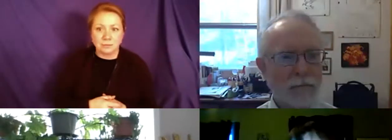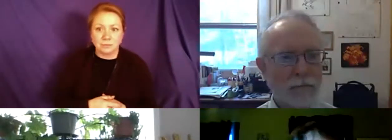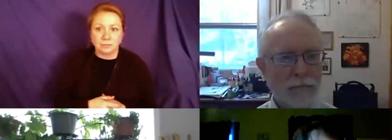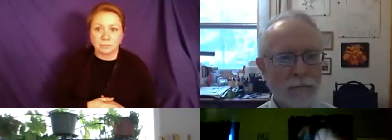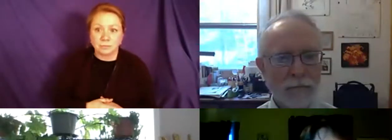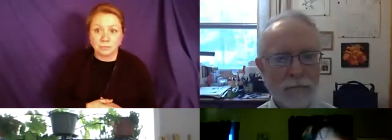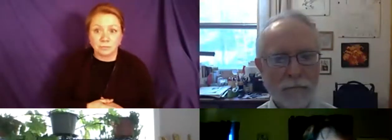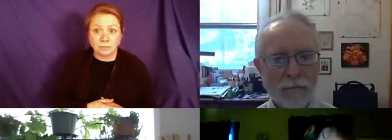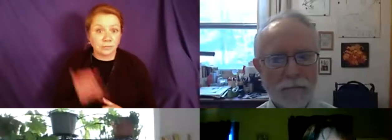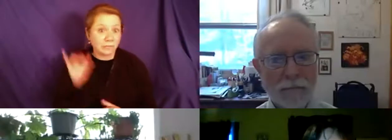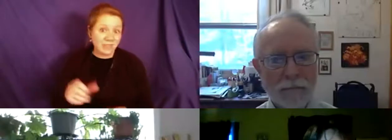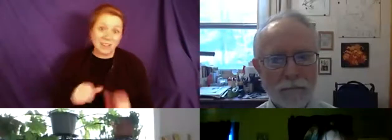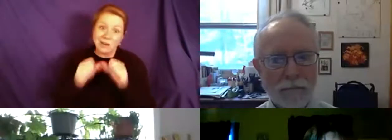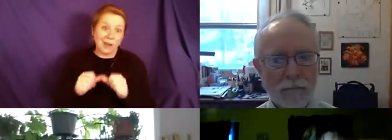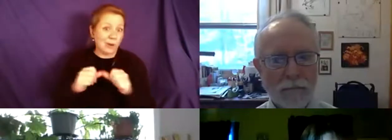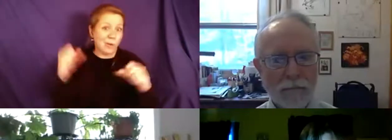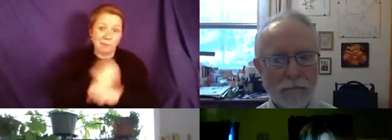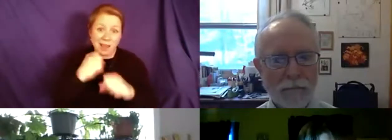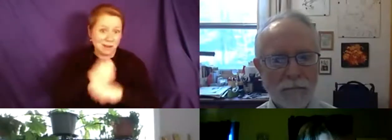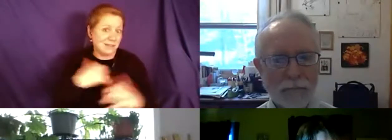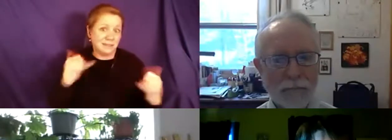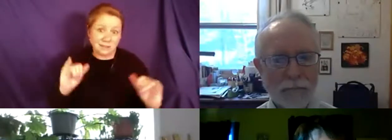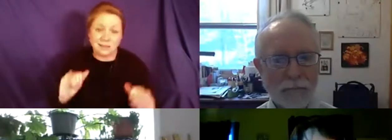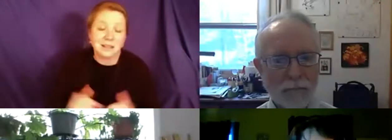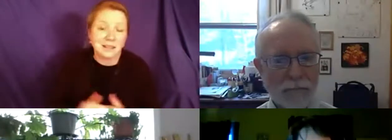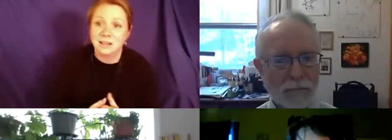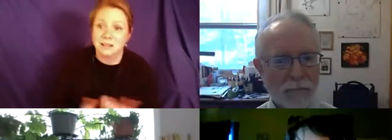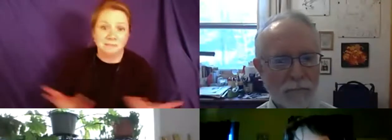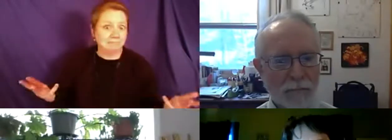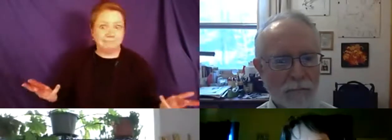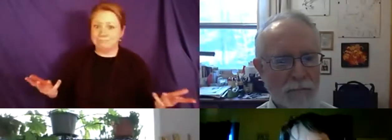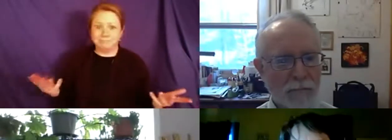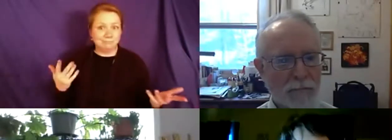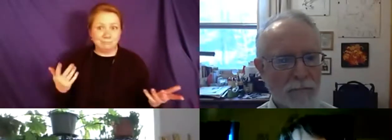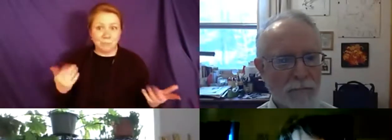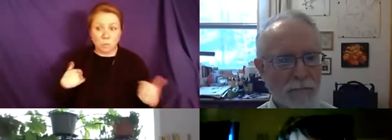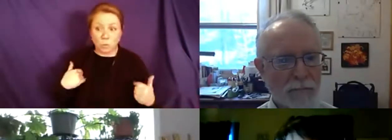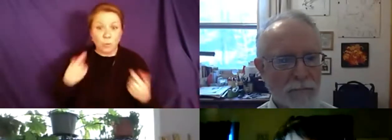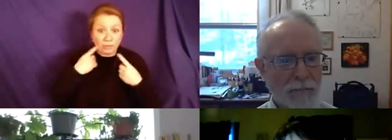You know, that's an ongoing battle. That's nothing that we've achieved yet